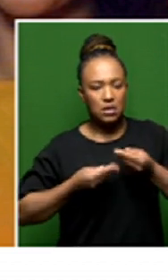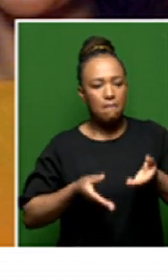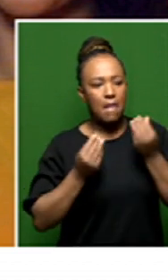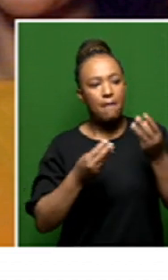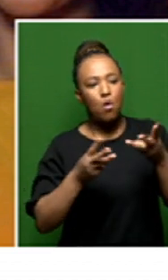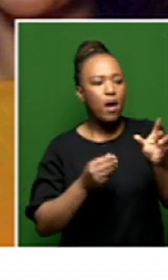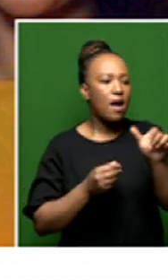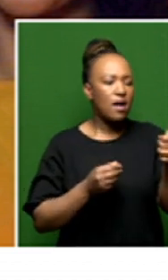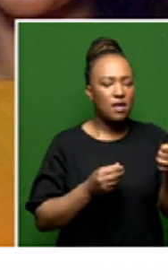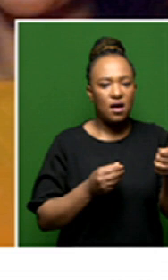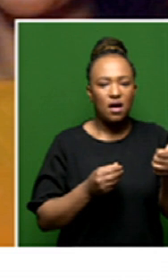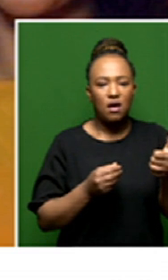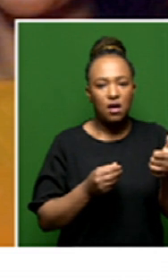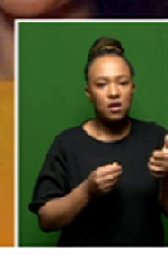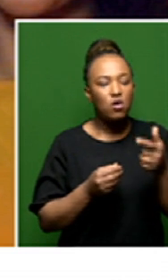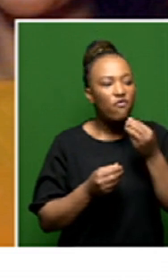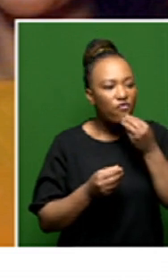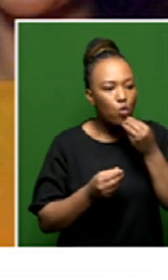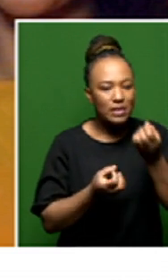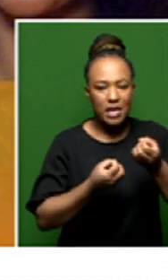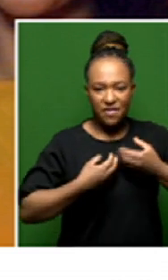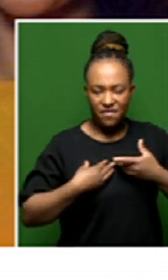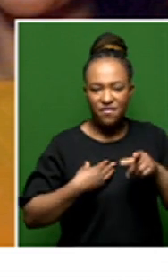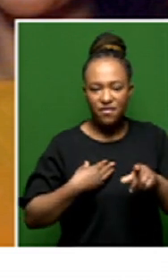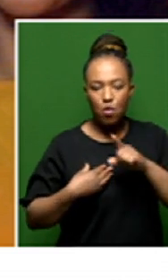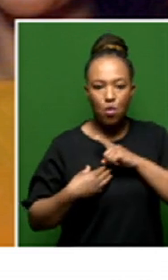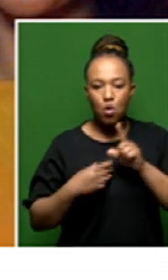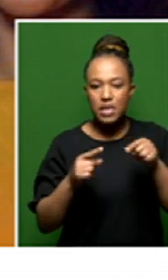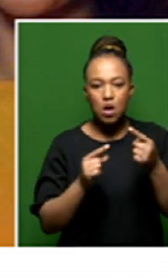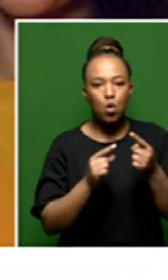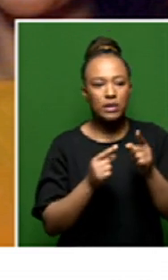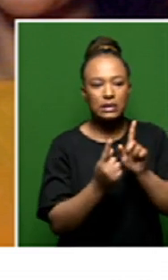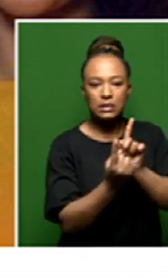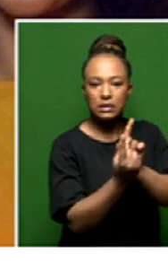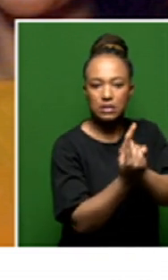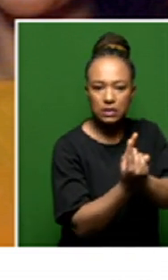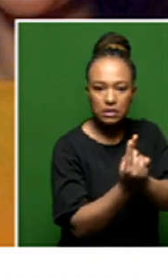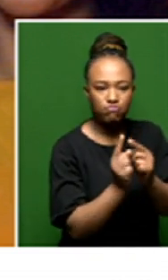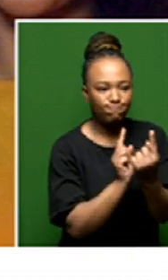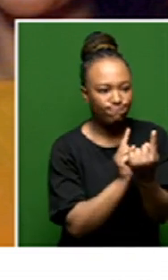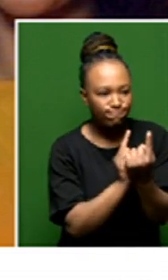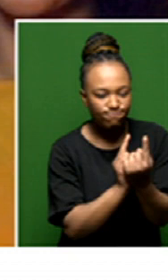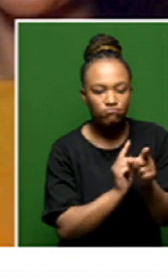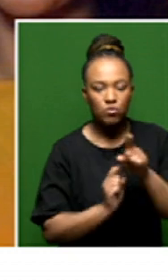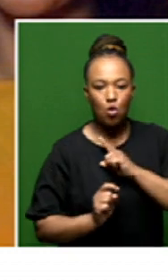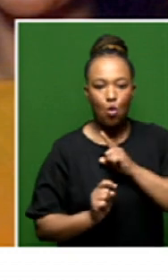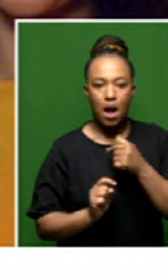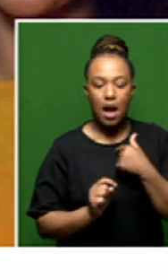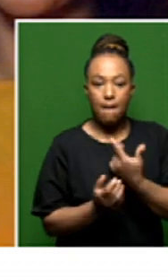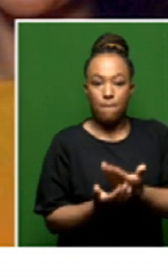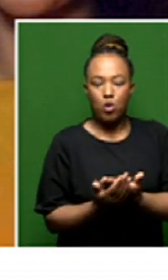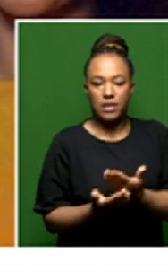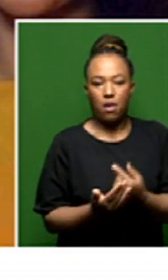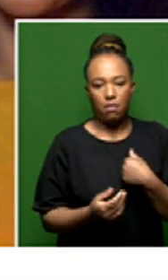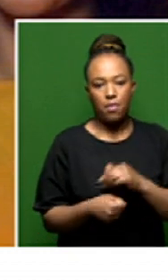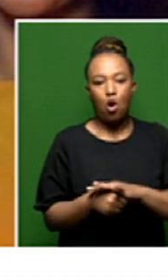different mechanism by which you can deliver things to me, because we shouldn't be in such close contact, given that I suspected COVID.